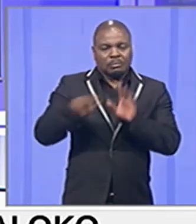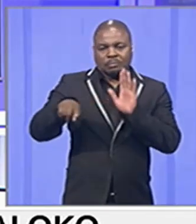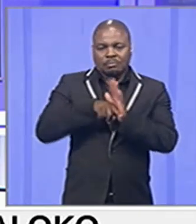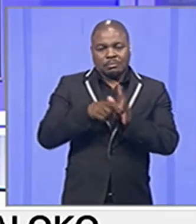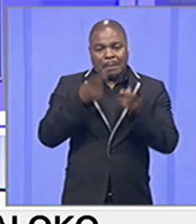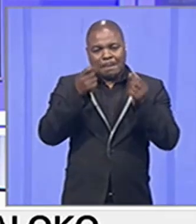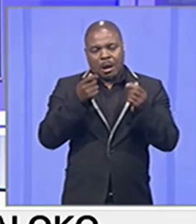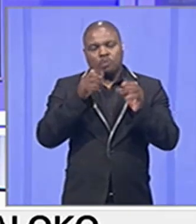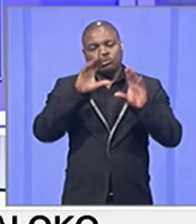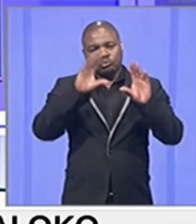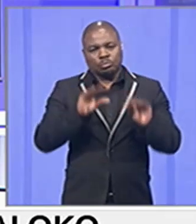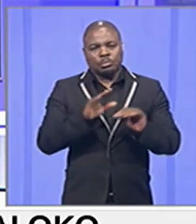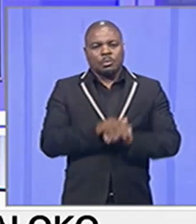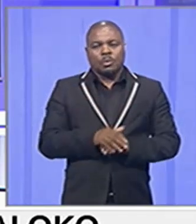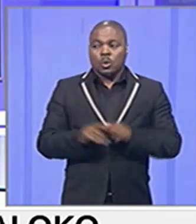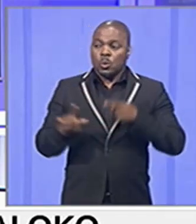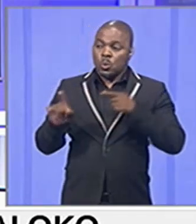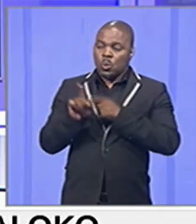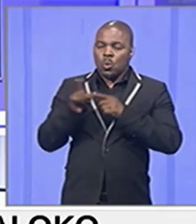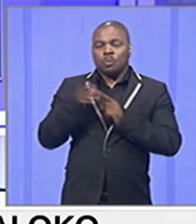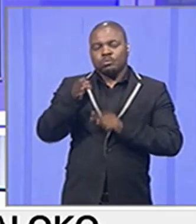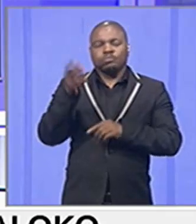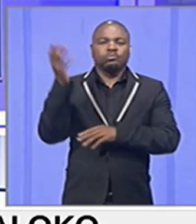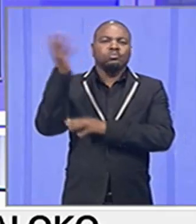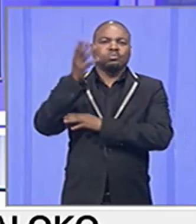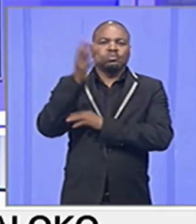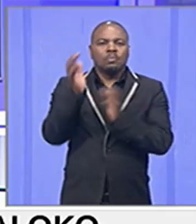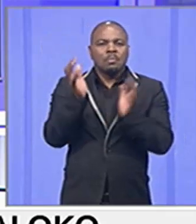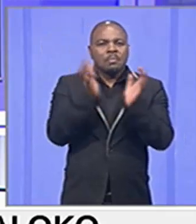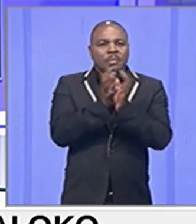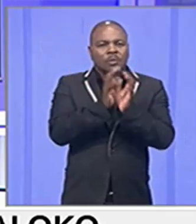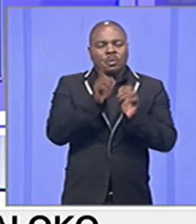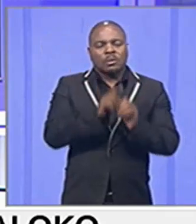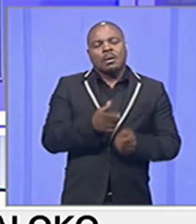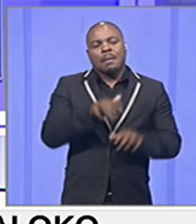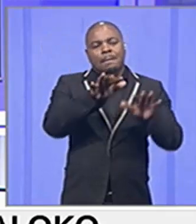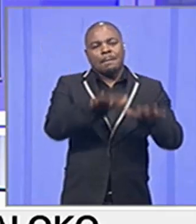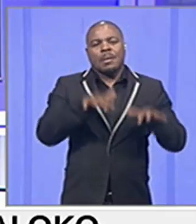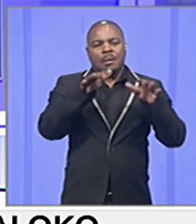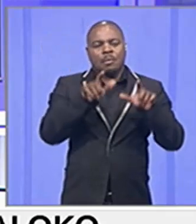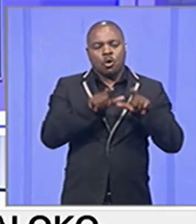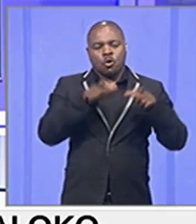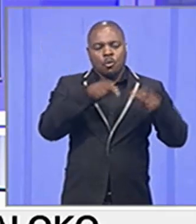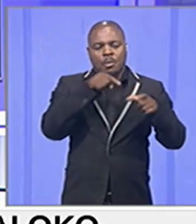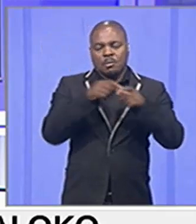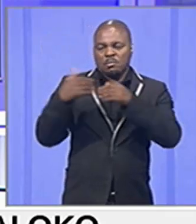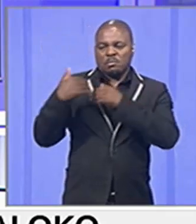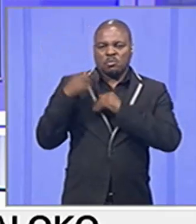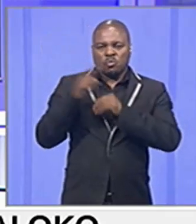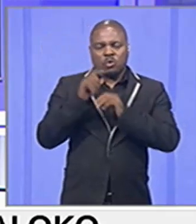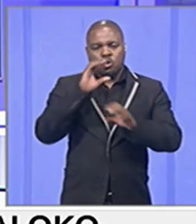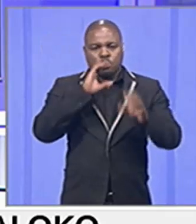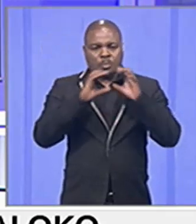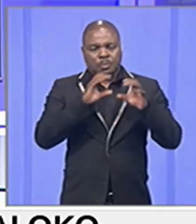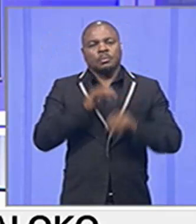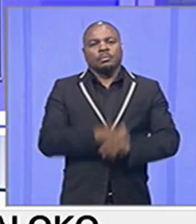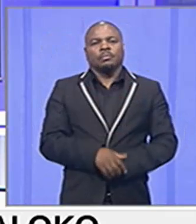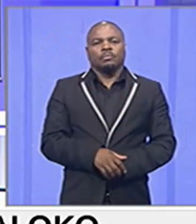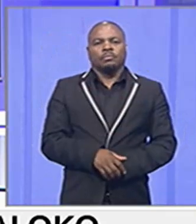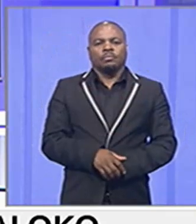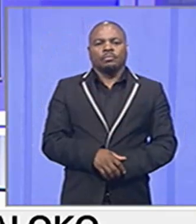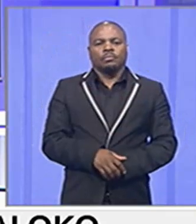ditšhelete. Kunkubelo o boleditše nakong ya ge a kopane le komiti ya palamente e hlapeditšego merero ya dikgokaganyo.